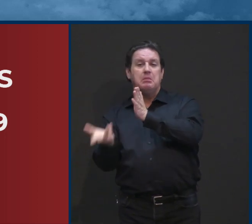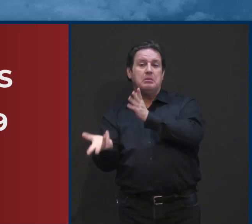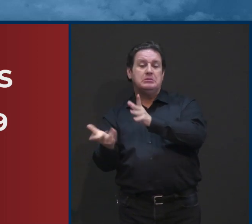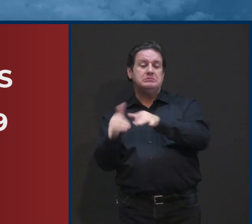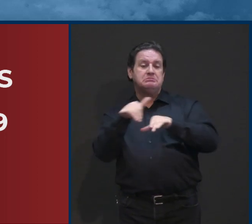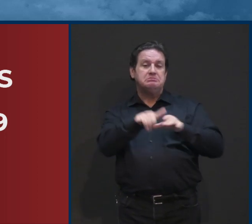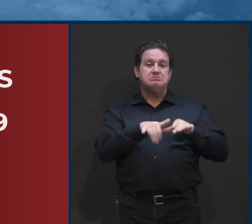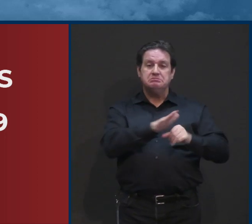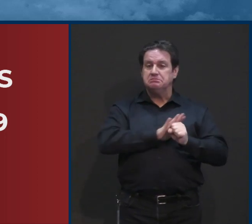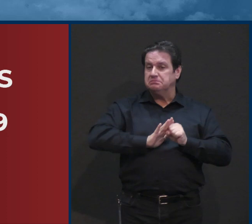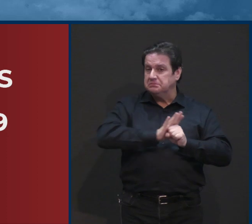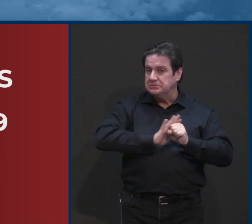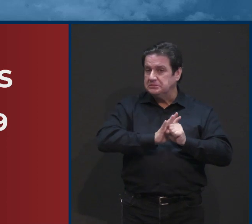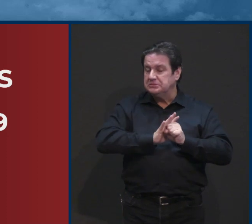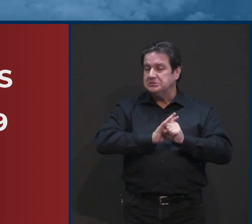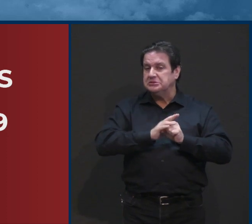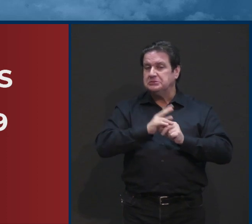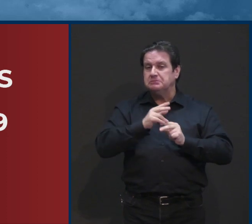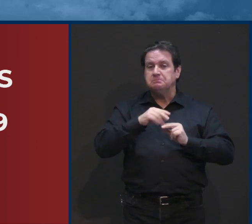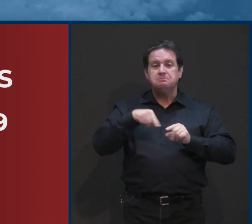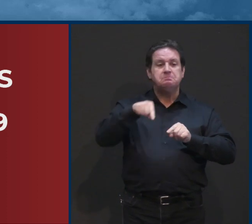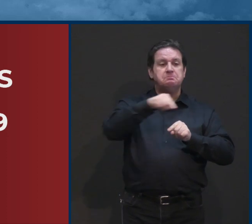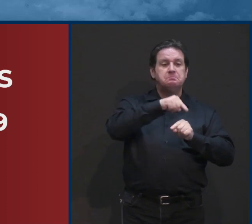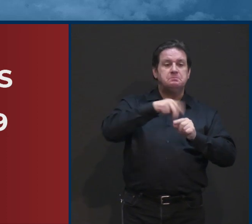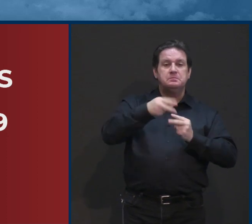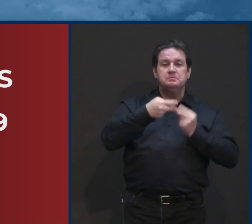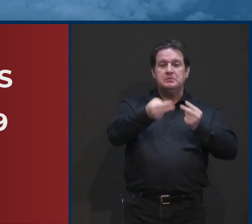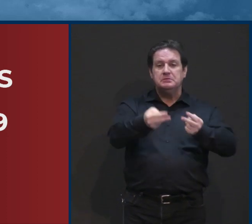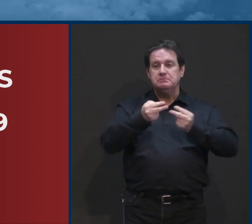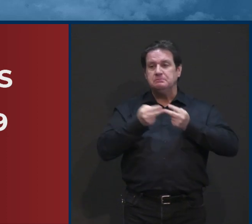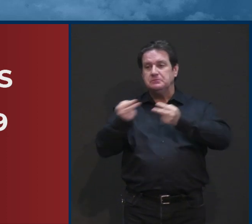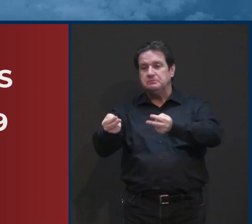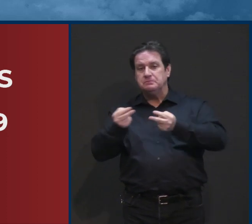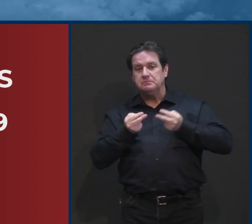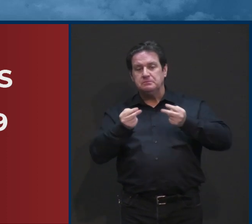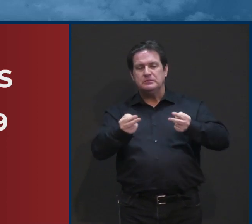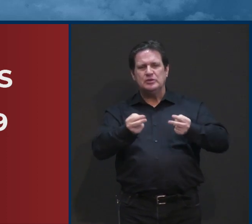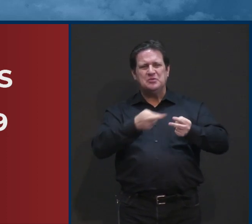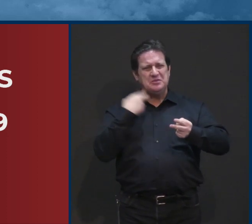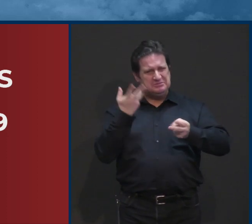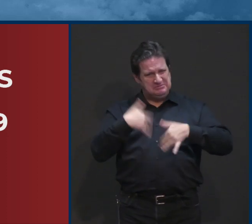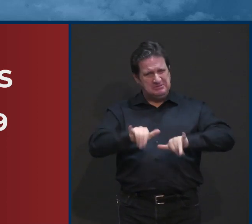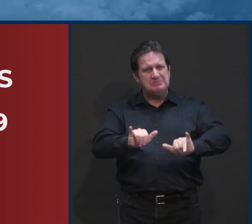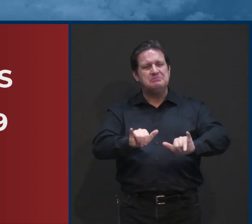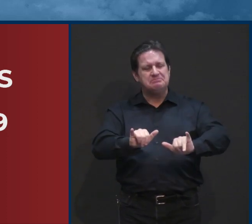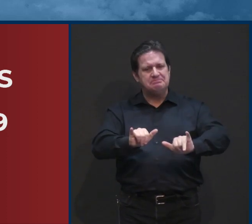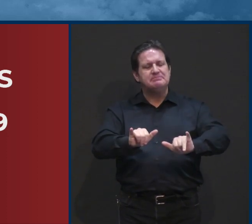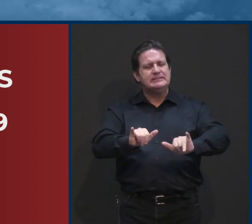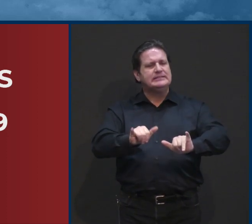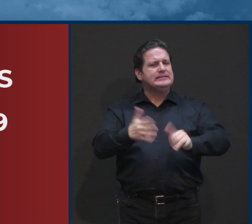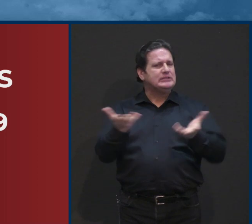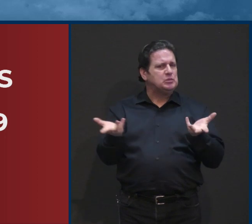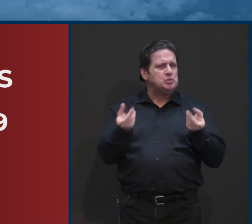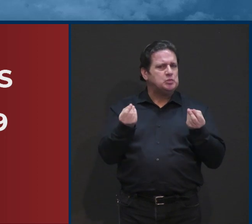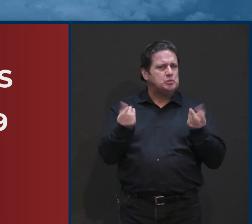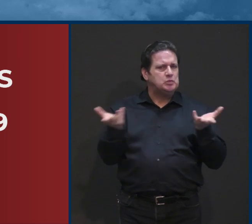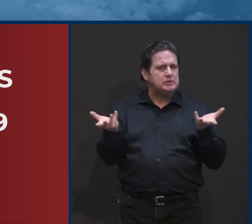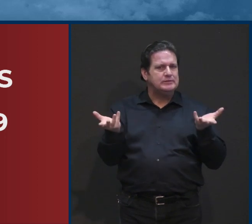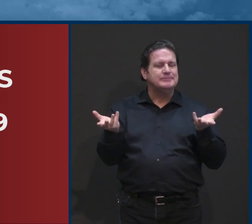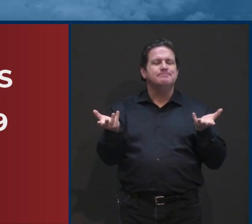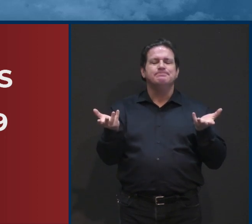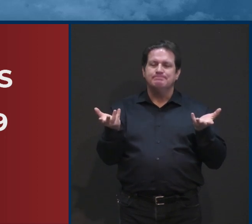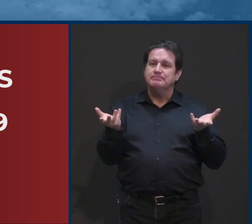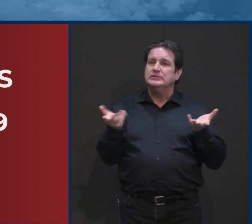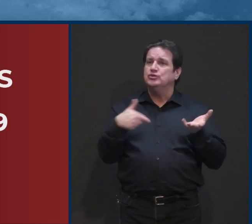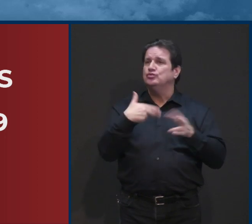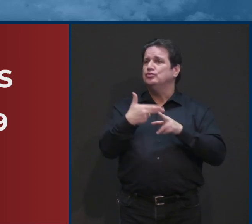relatives here in Delaware, and the risks that they're involved with all of that. So the watchword for us is we've got help on